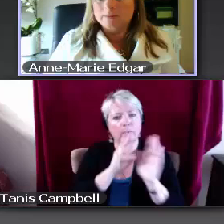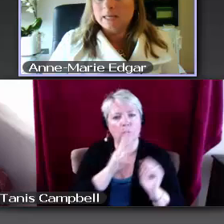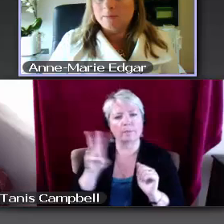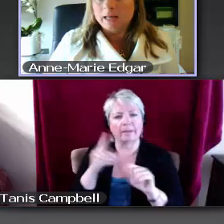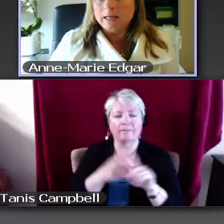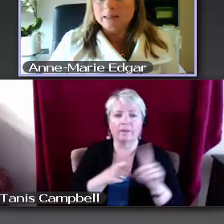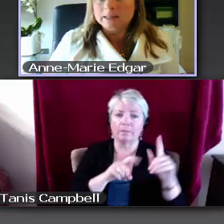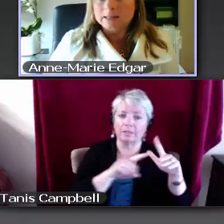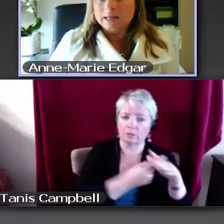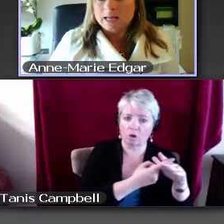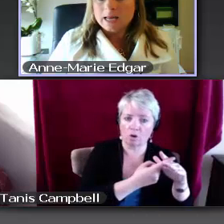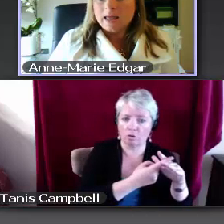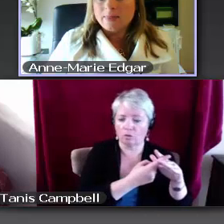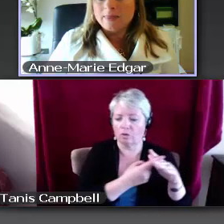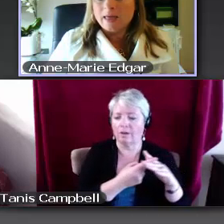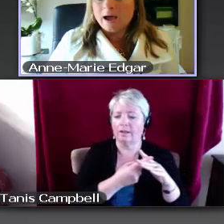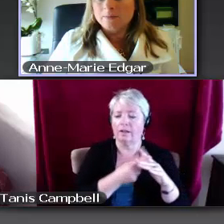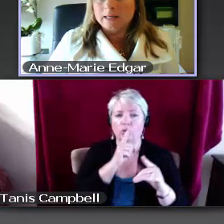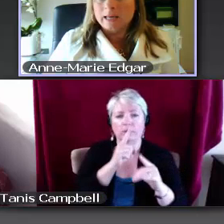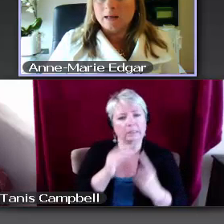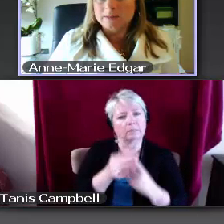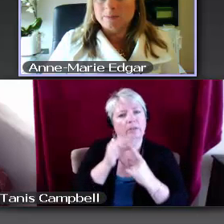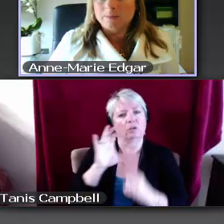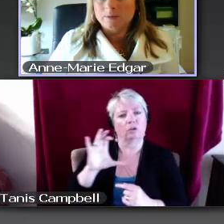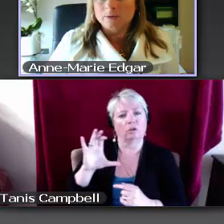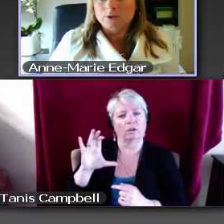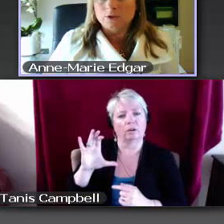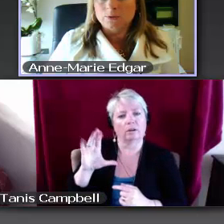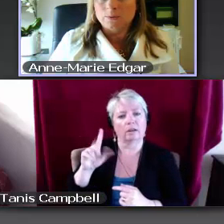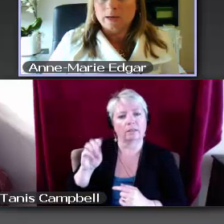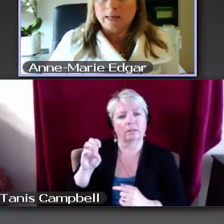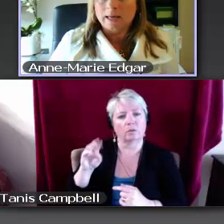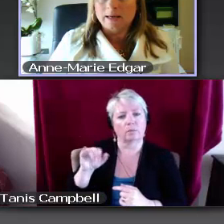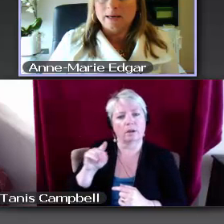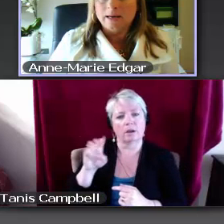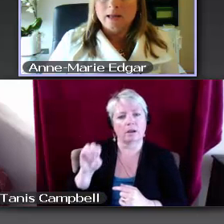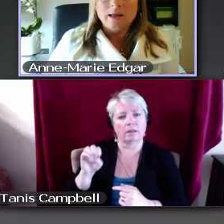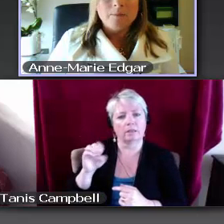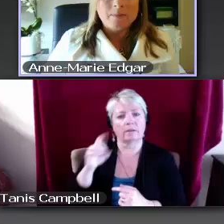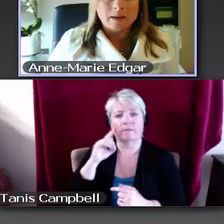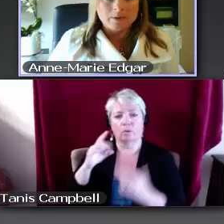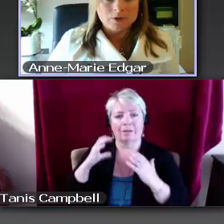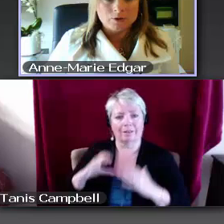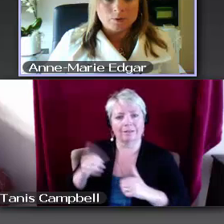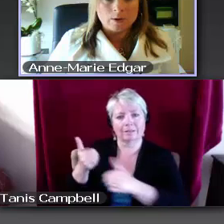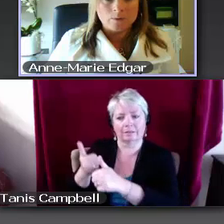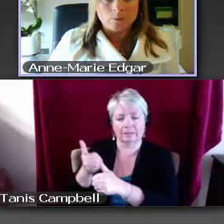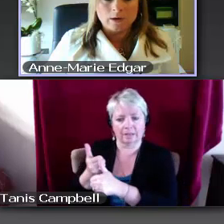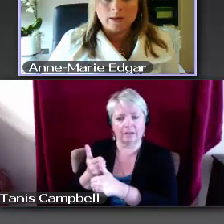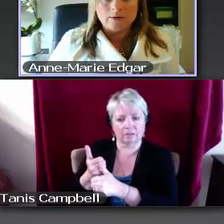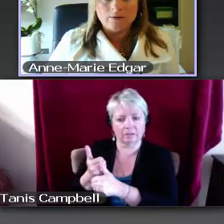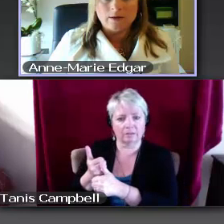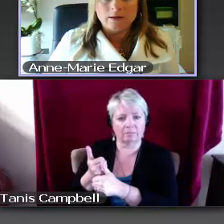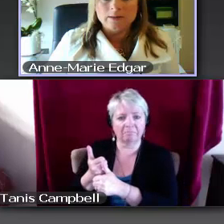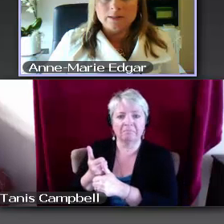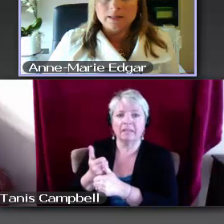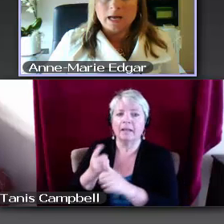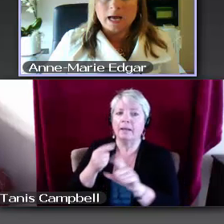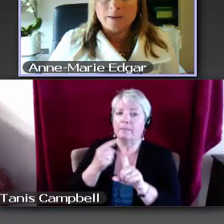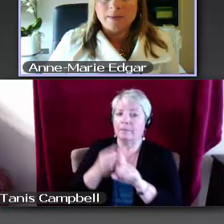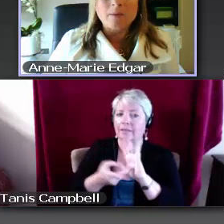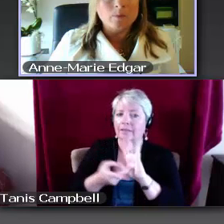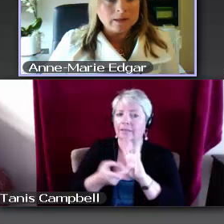own custom templates. And then that really helps people to, again, be able to go out and work in the